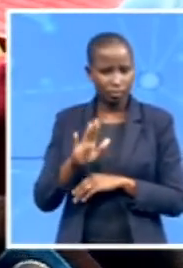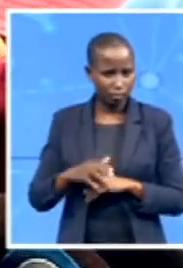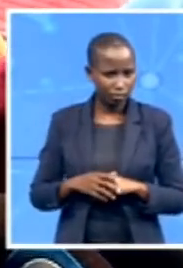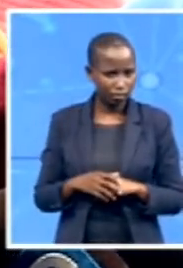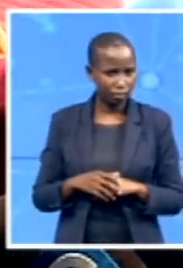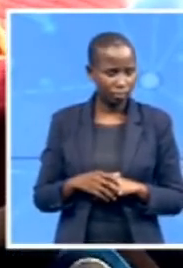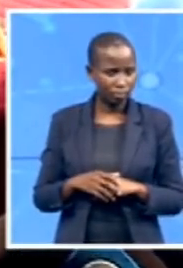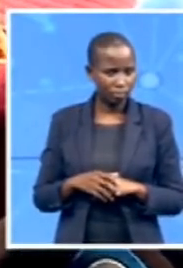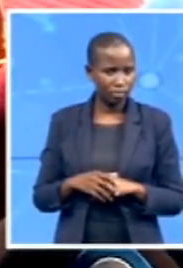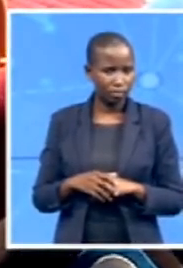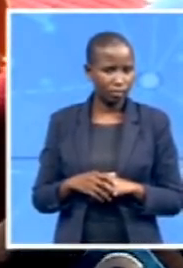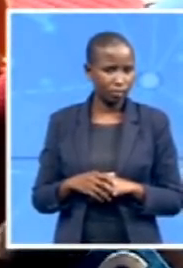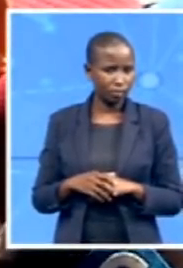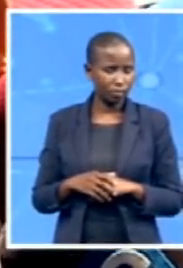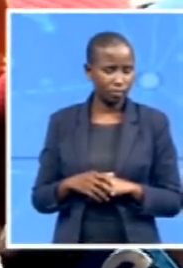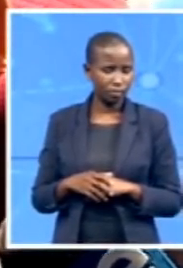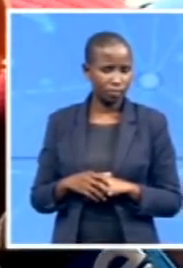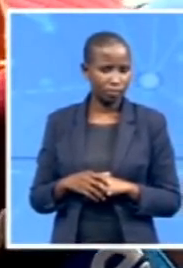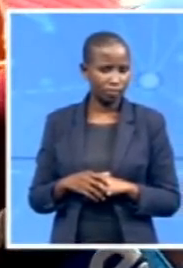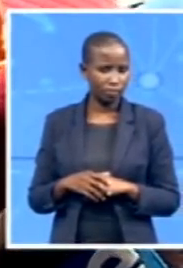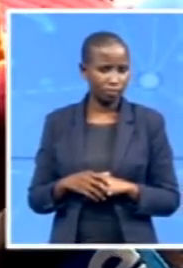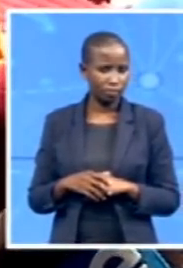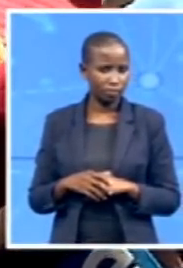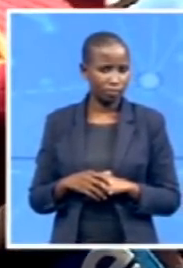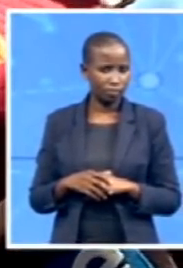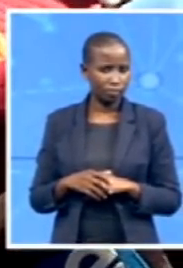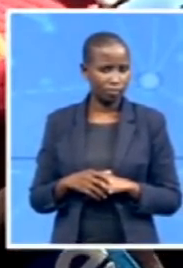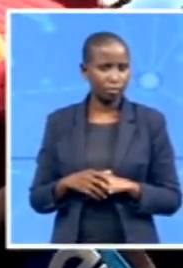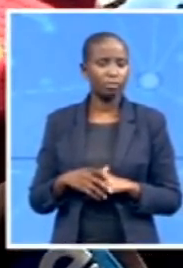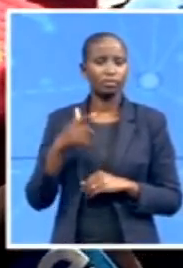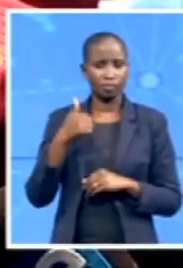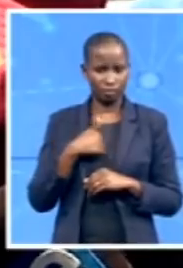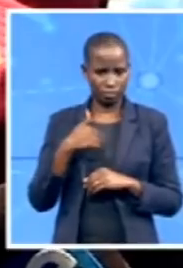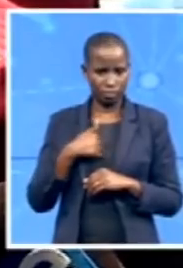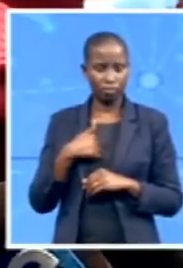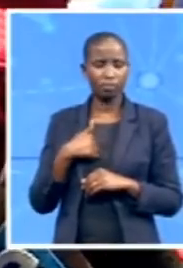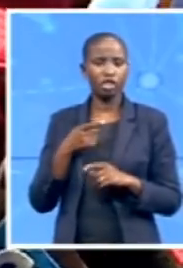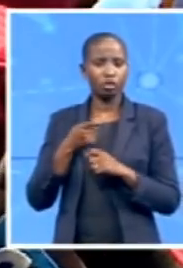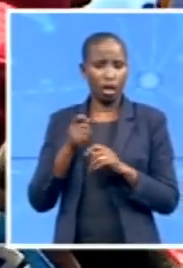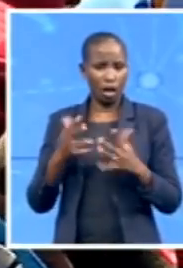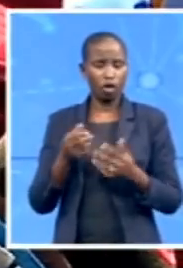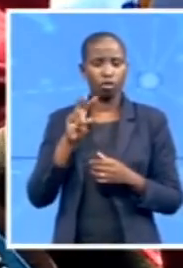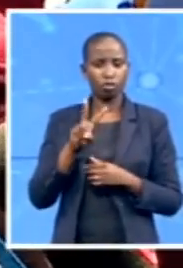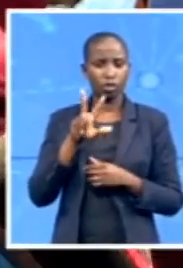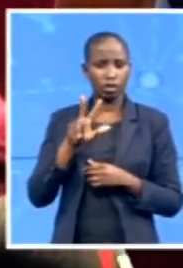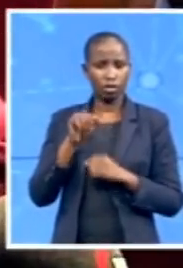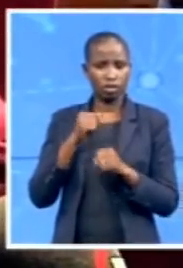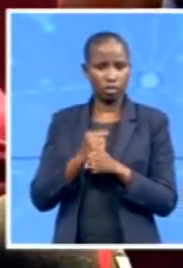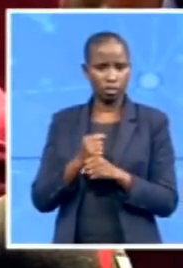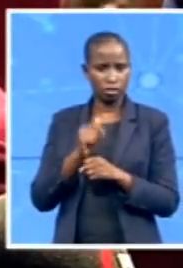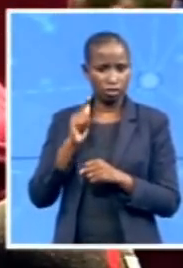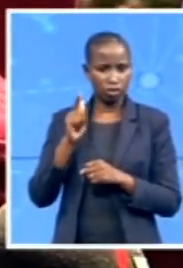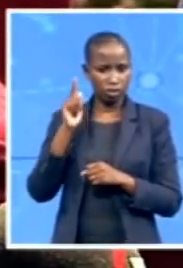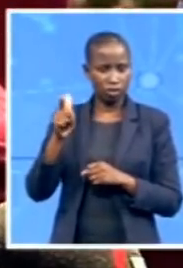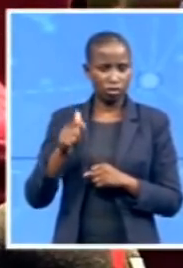role in defining who I am or how I am treated. 28 years later, and being black automatically puts you at risk. Can't replace the